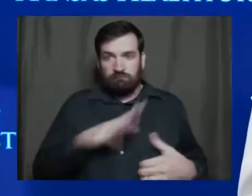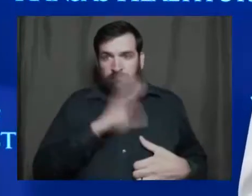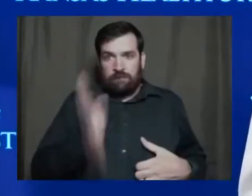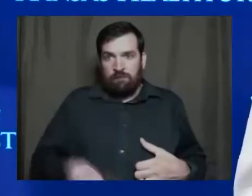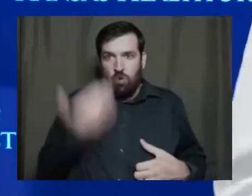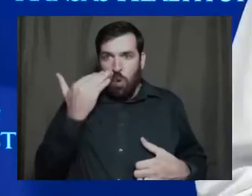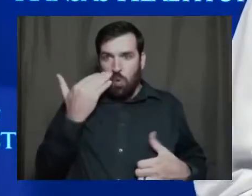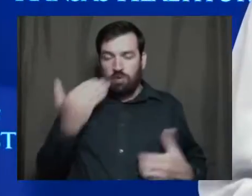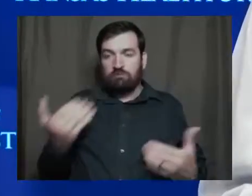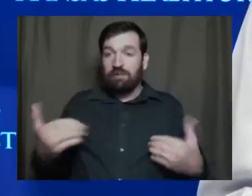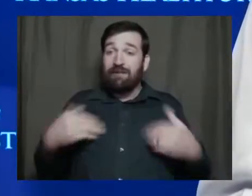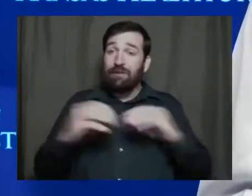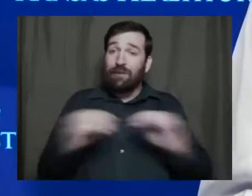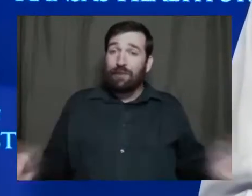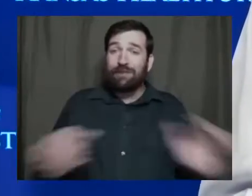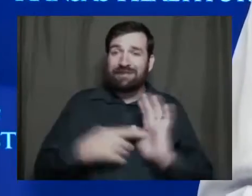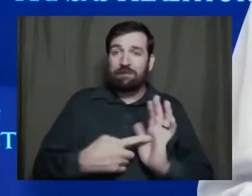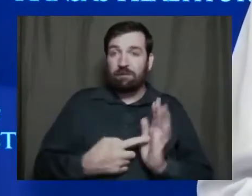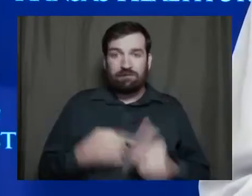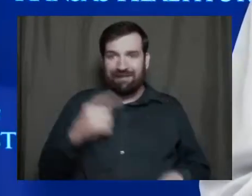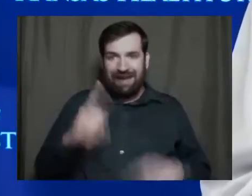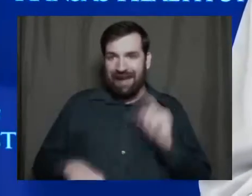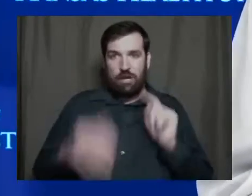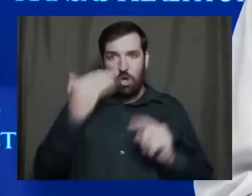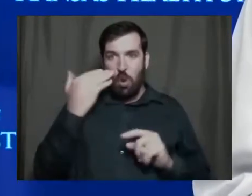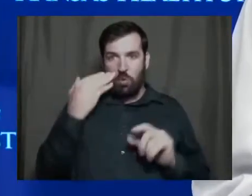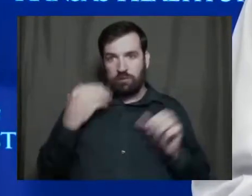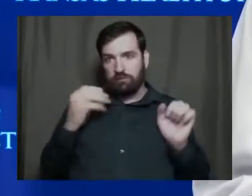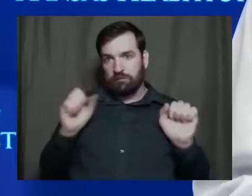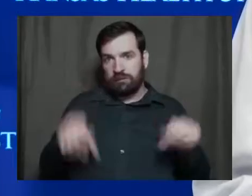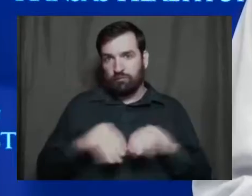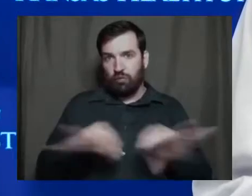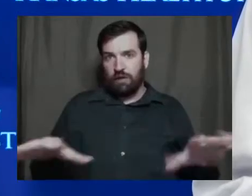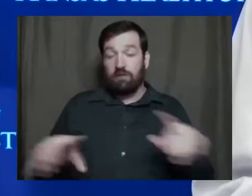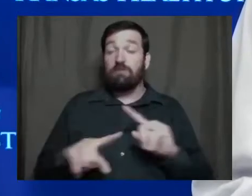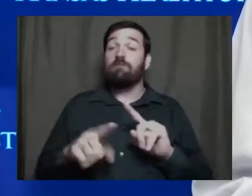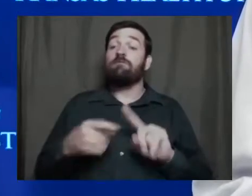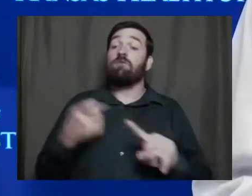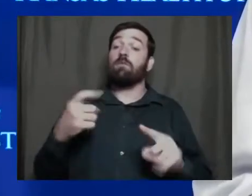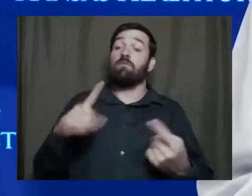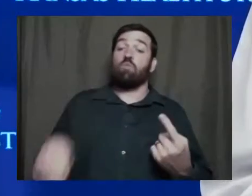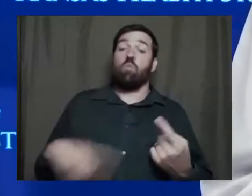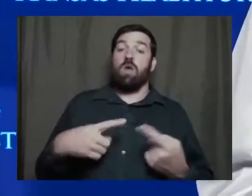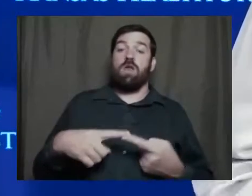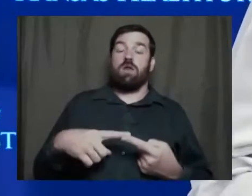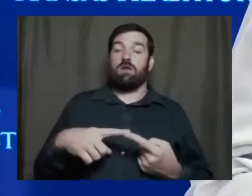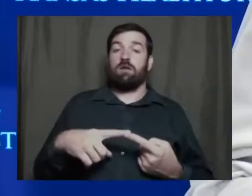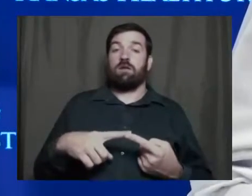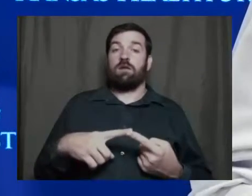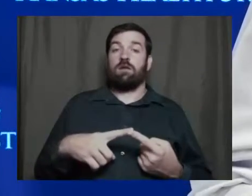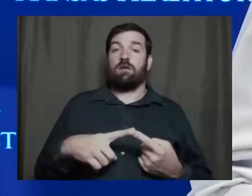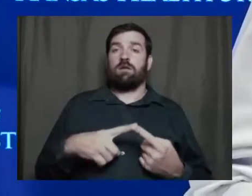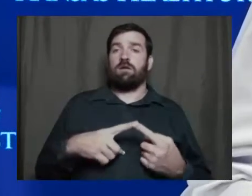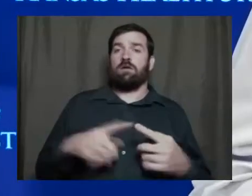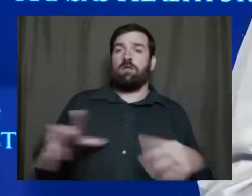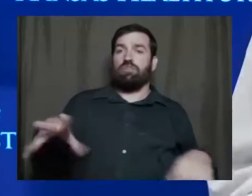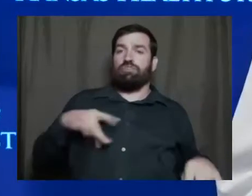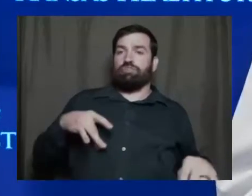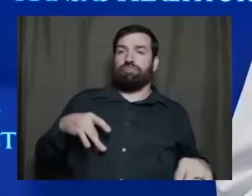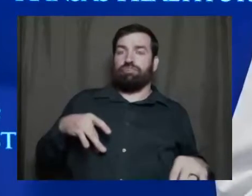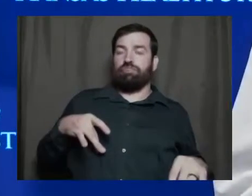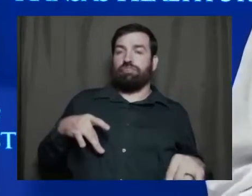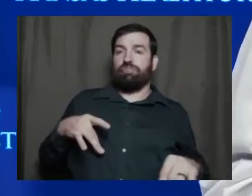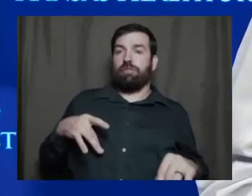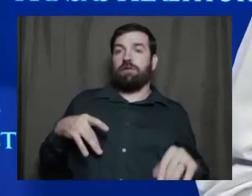be spreading it. And so, and from the time that you get infected, the time of you're starting to shed is